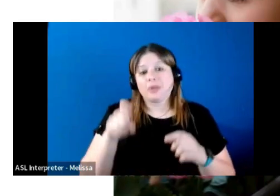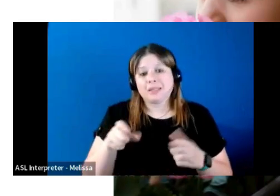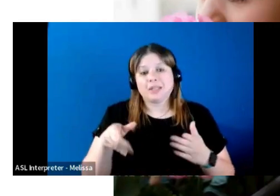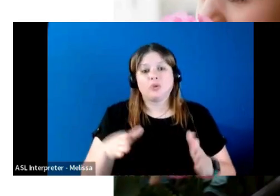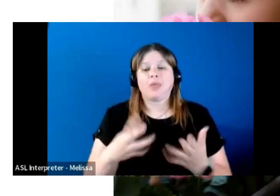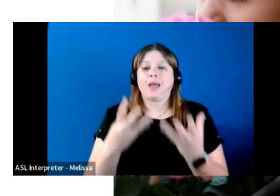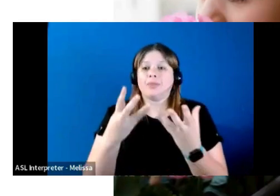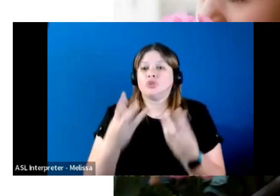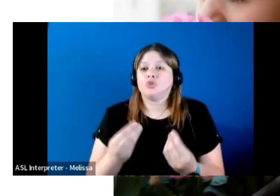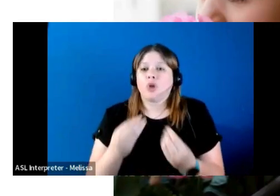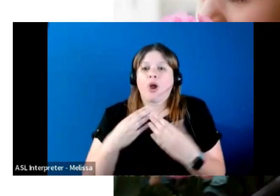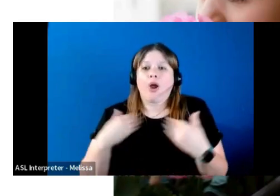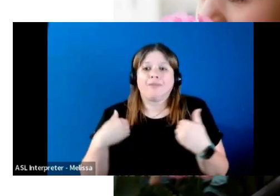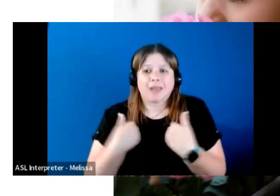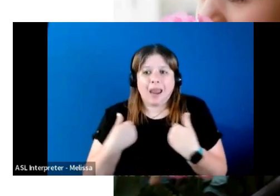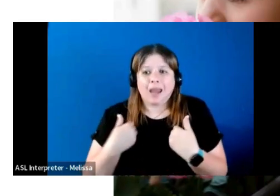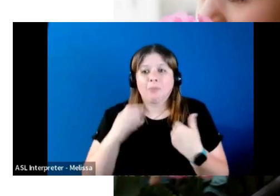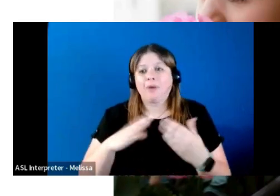it loves.